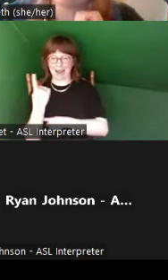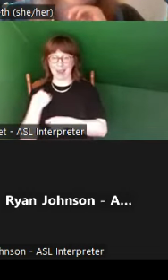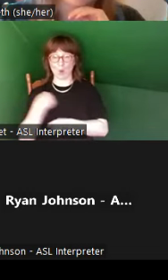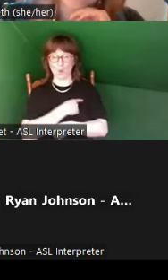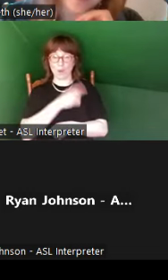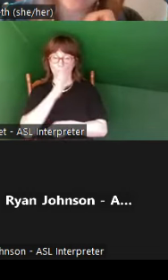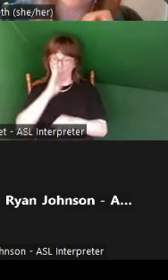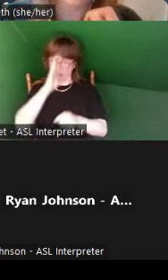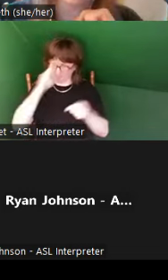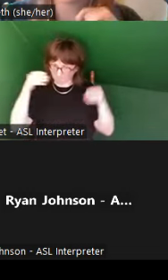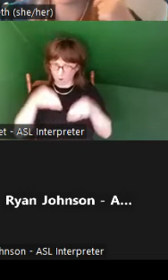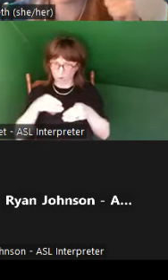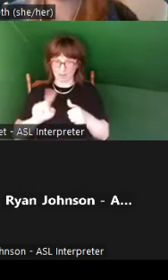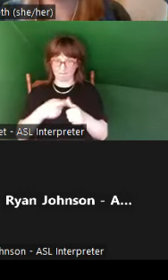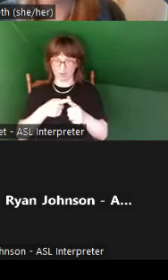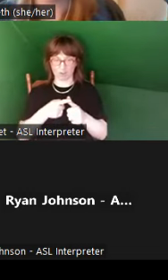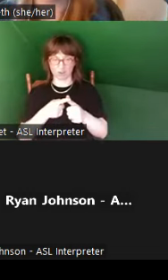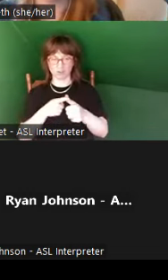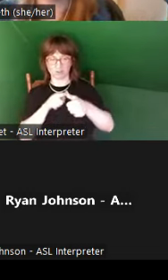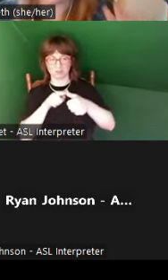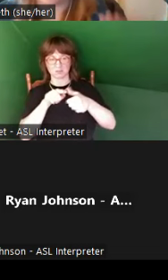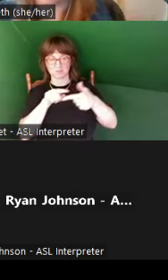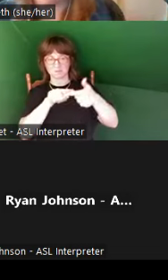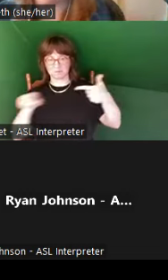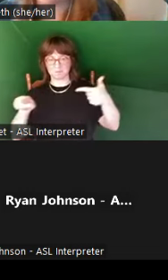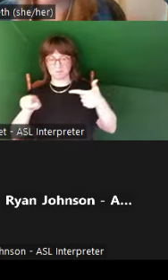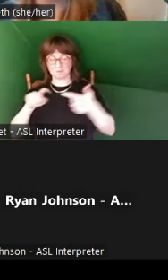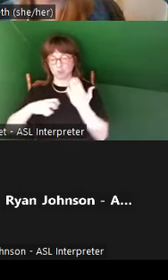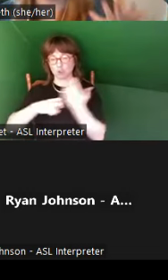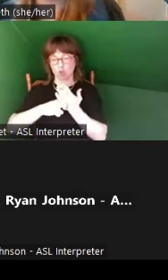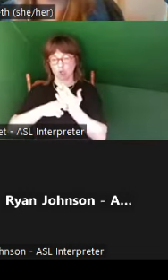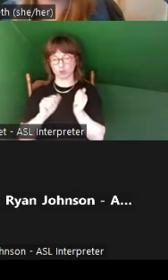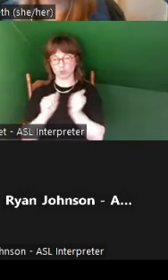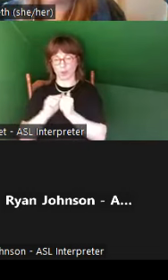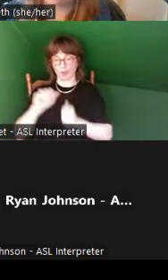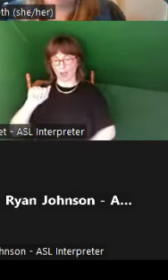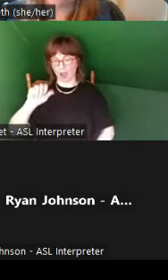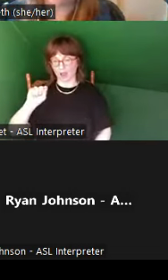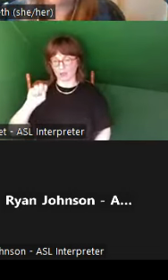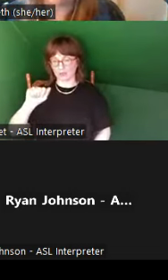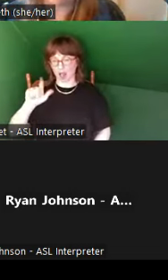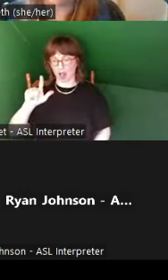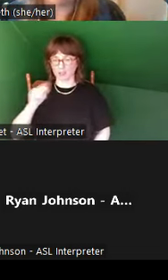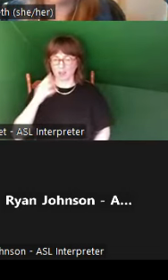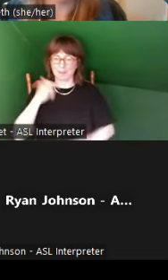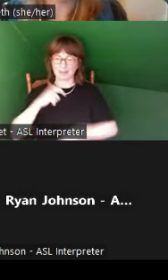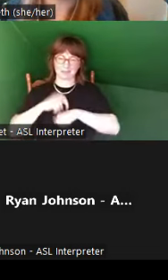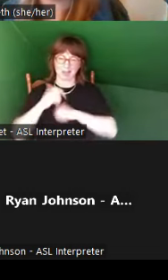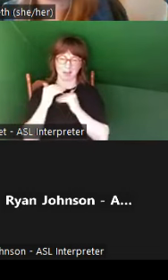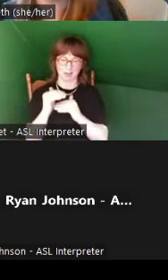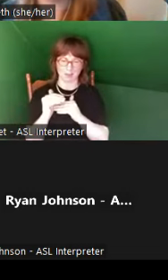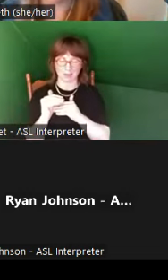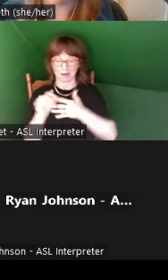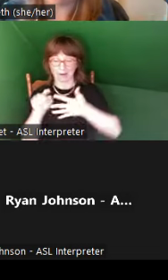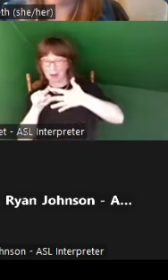webinar because we do not have as much time to get into all of it. But Other information is available in the